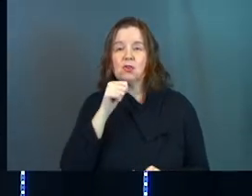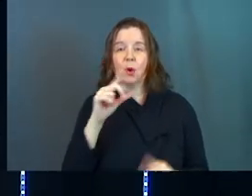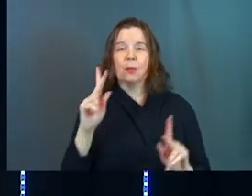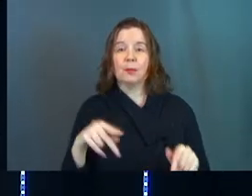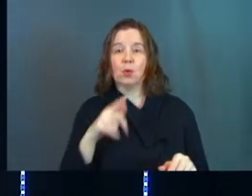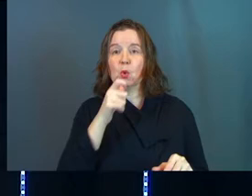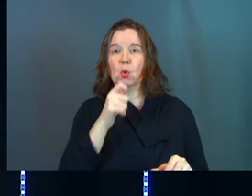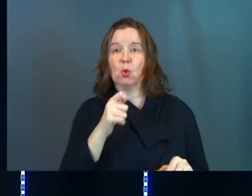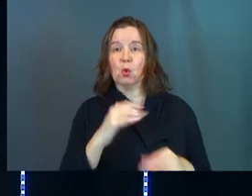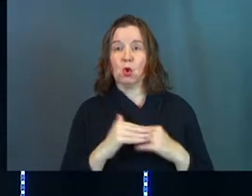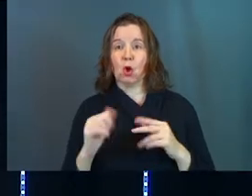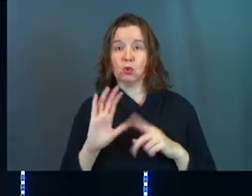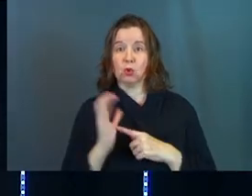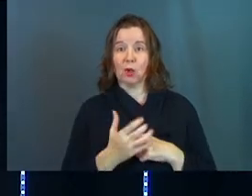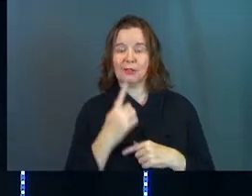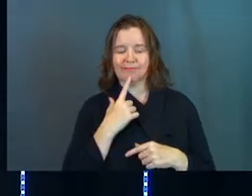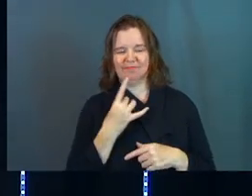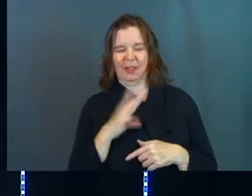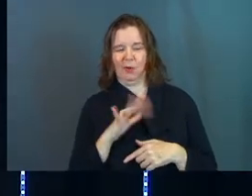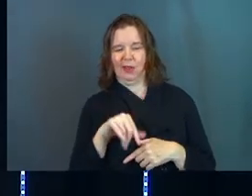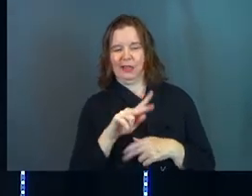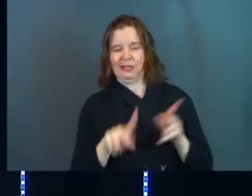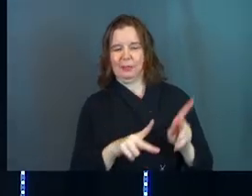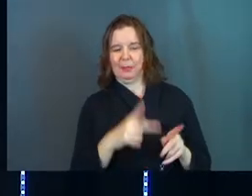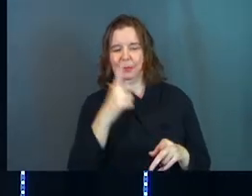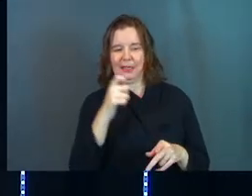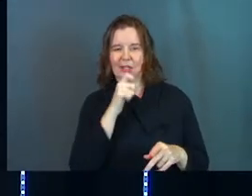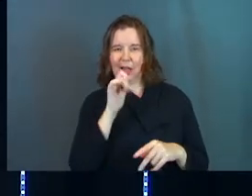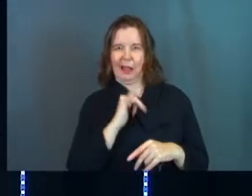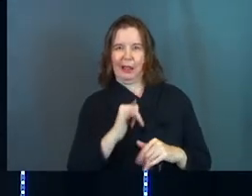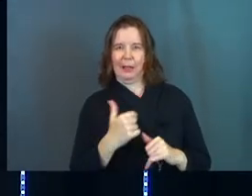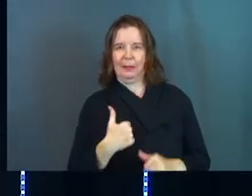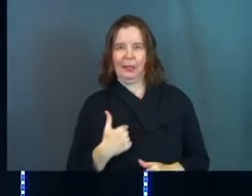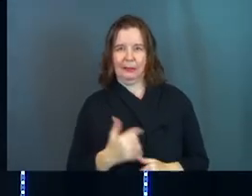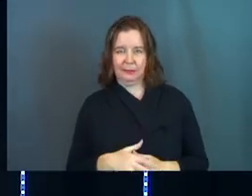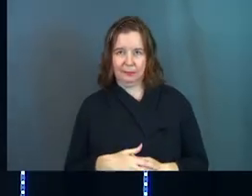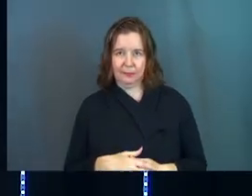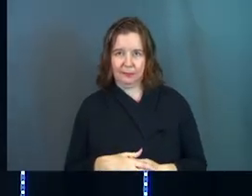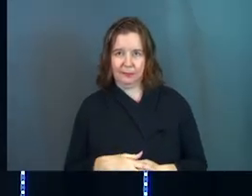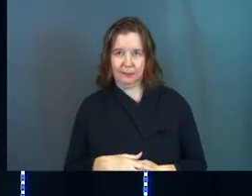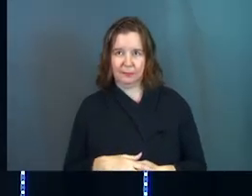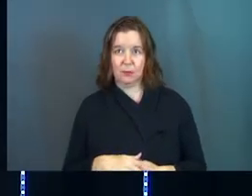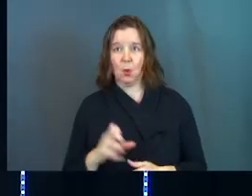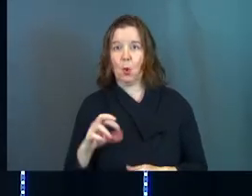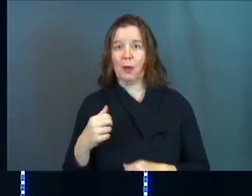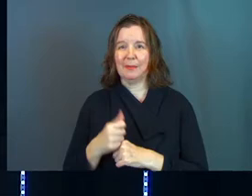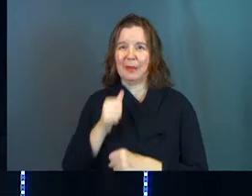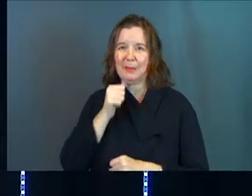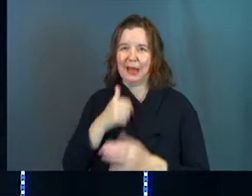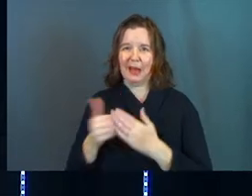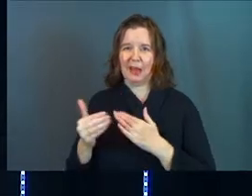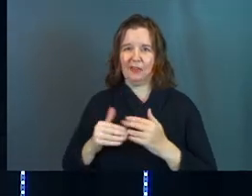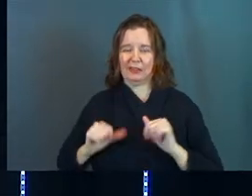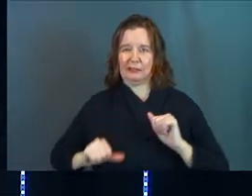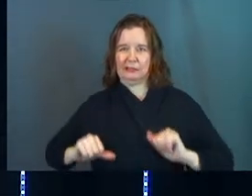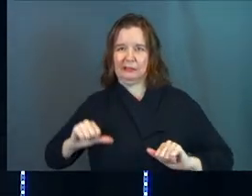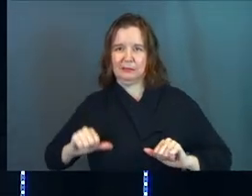Don't be the person who's called to a culture and says, I don't like these people because they're not like me, or they make me